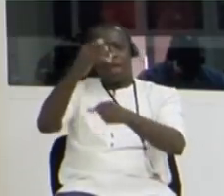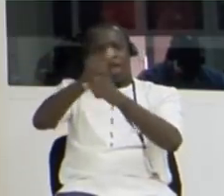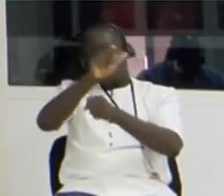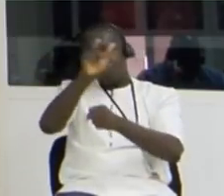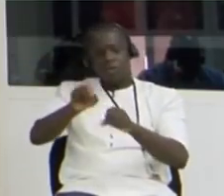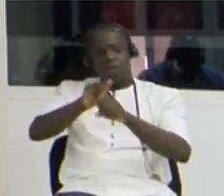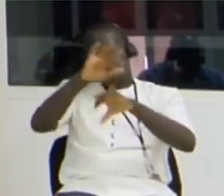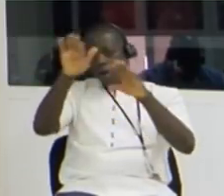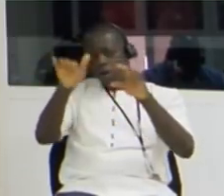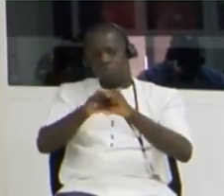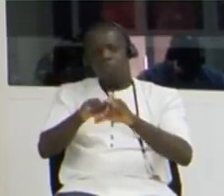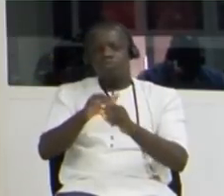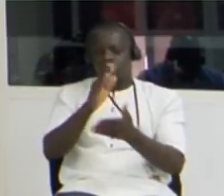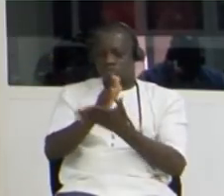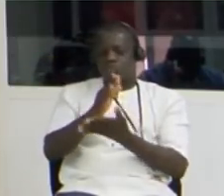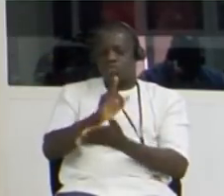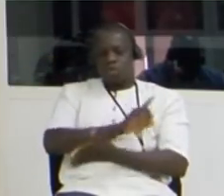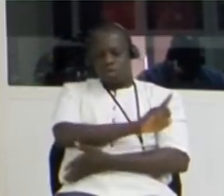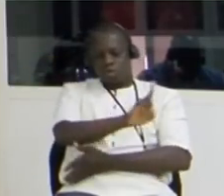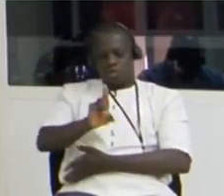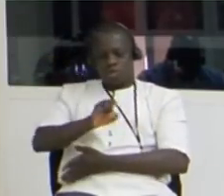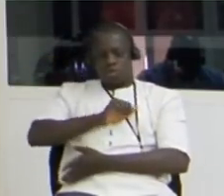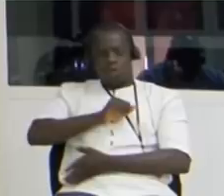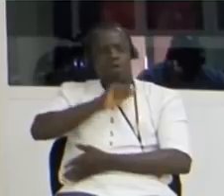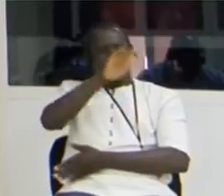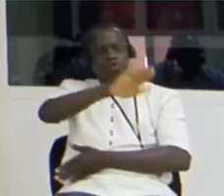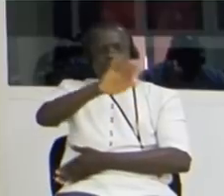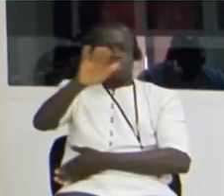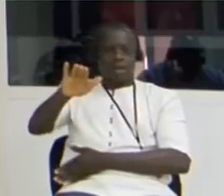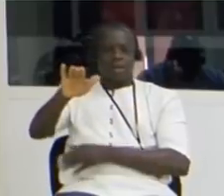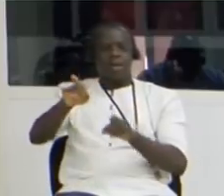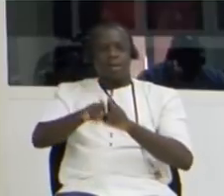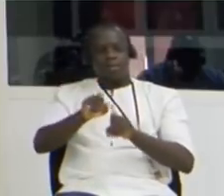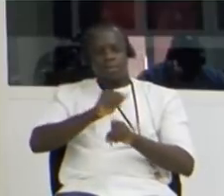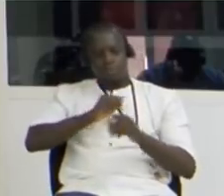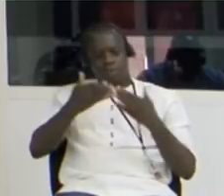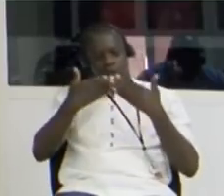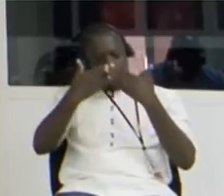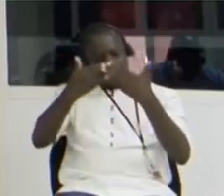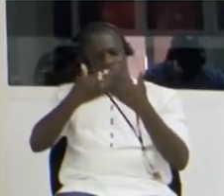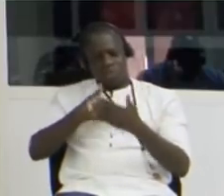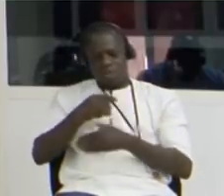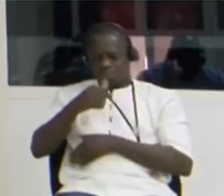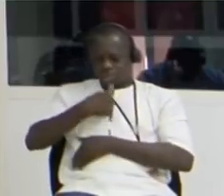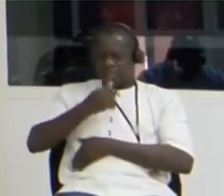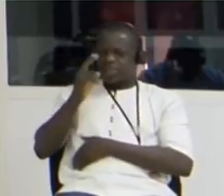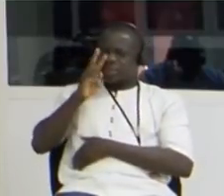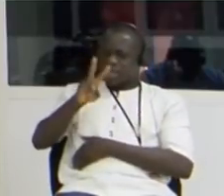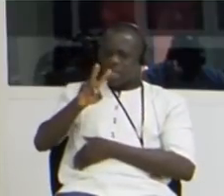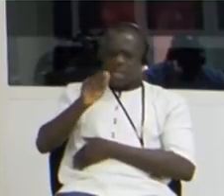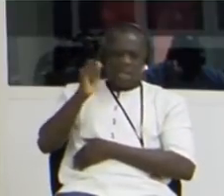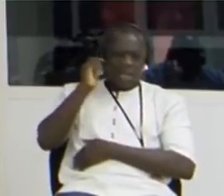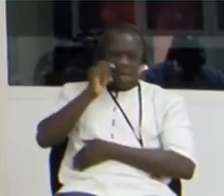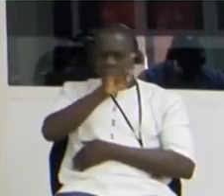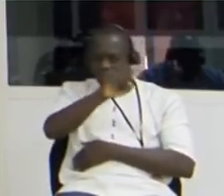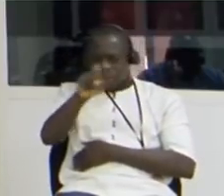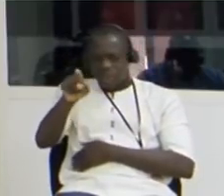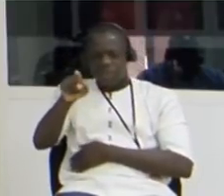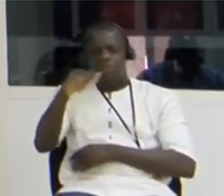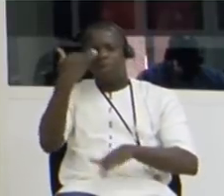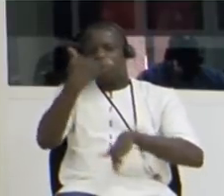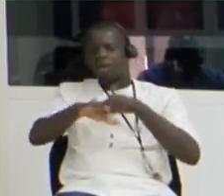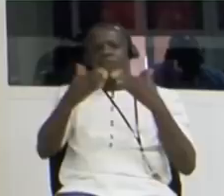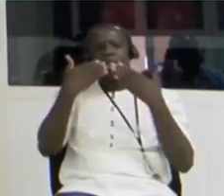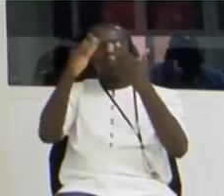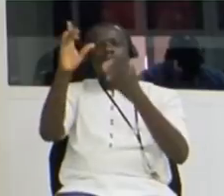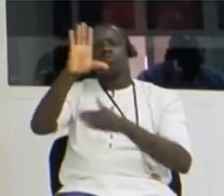children. So he will tell us. He will tell me that I've seen so and so, but he will not tell me what they're doing, and I